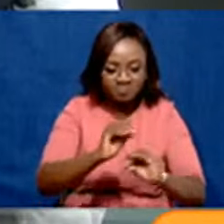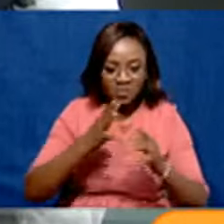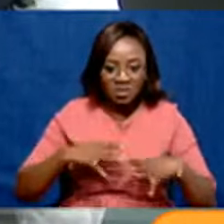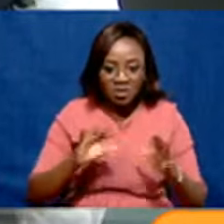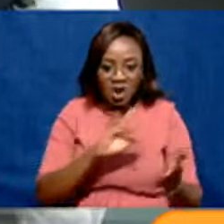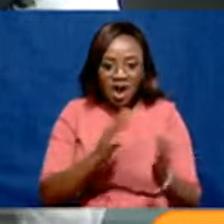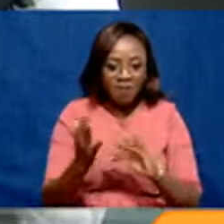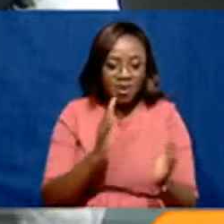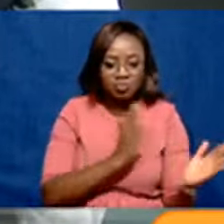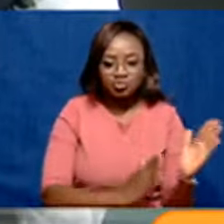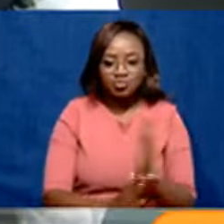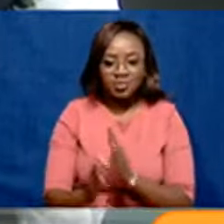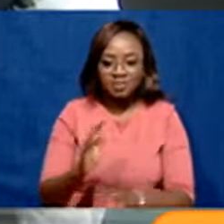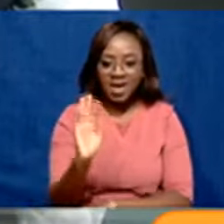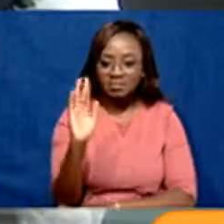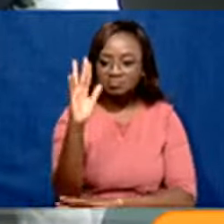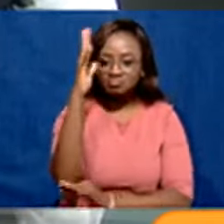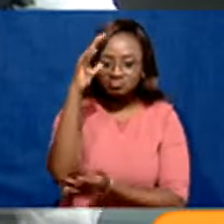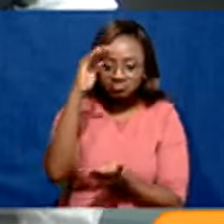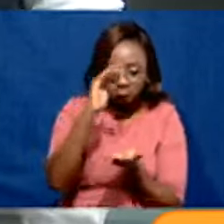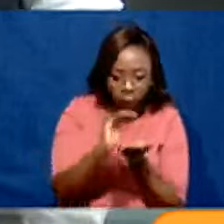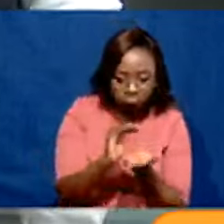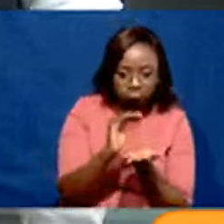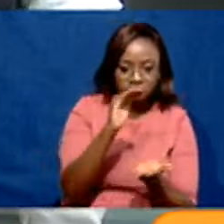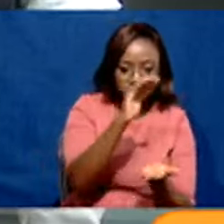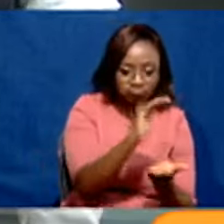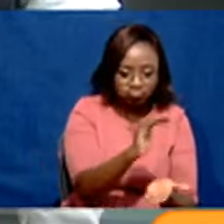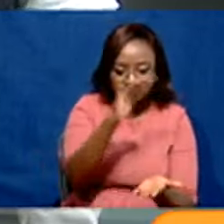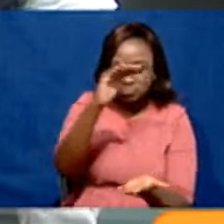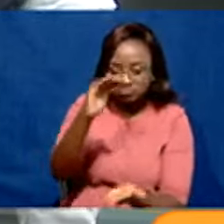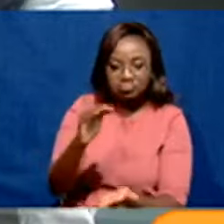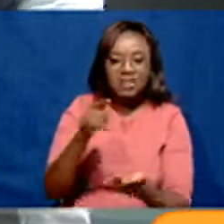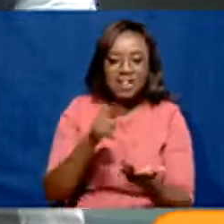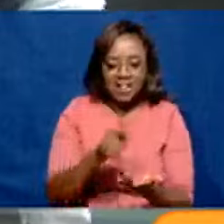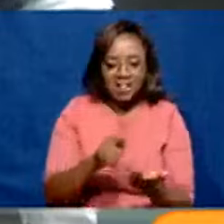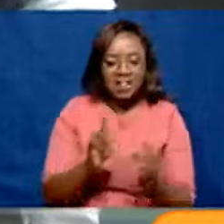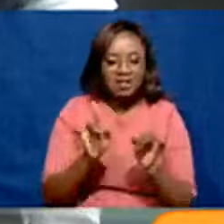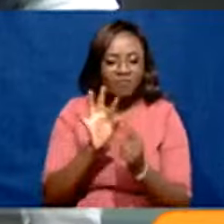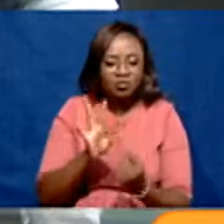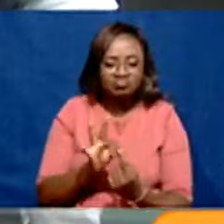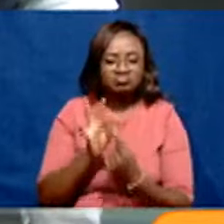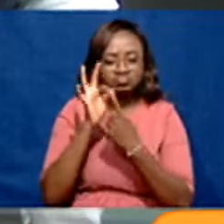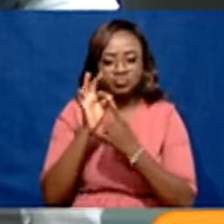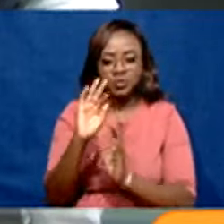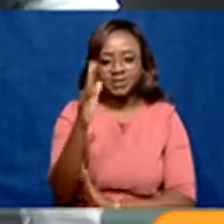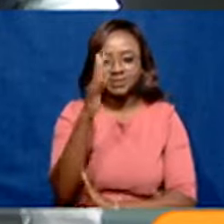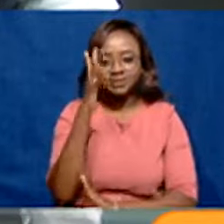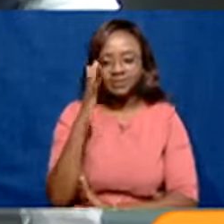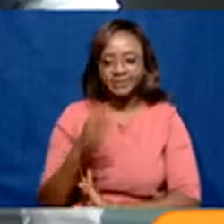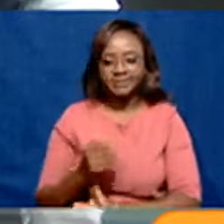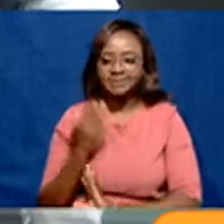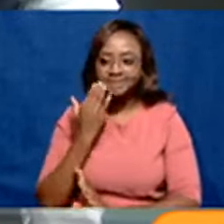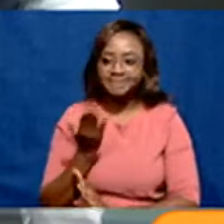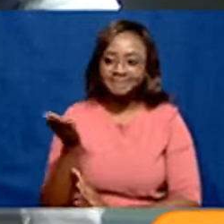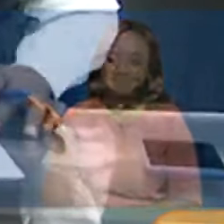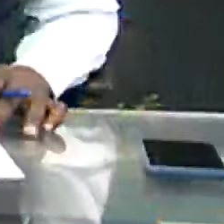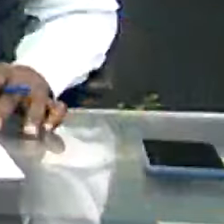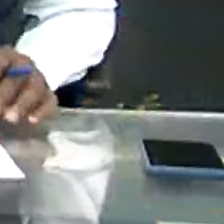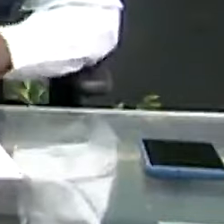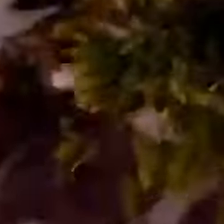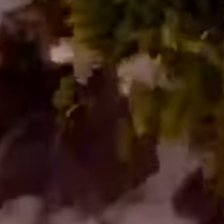and seedlings for both exotic and indigenous tree species. Agnes Olo has this week's Citizen Planet.